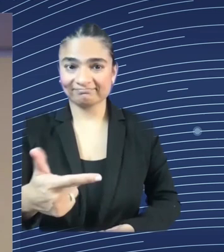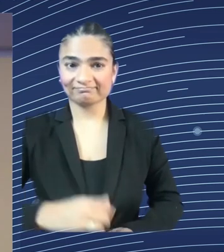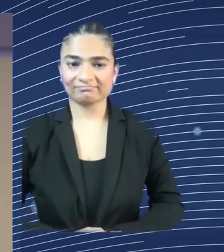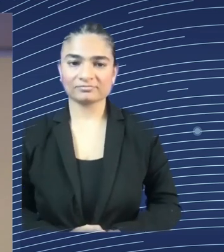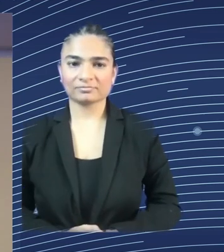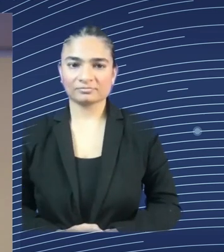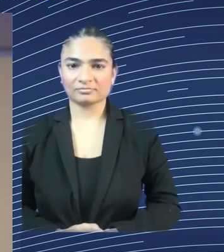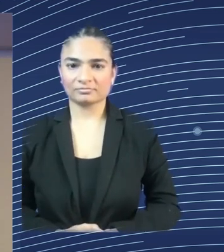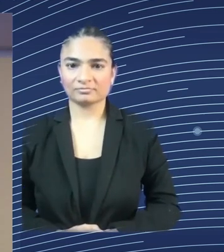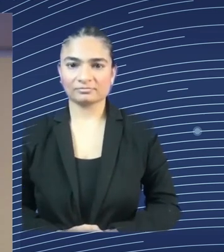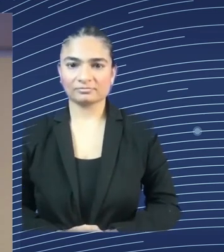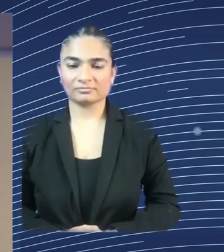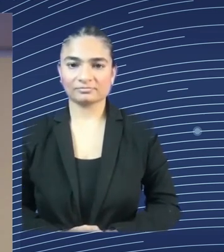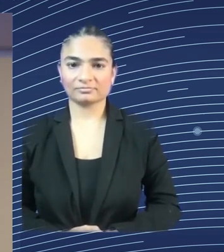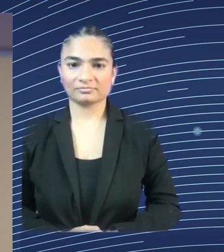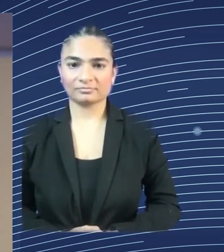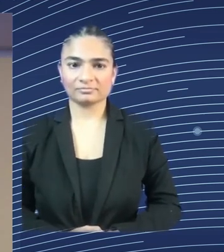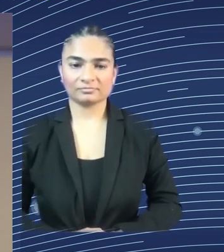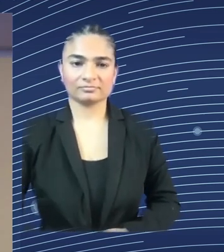It's a minority.